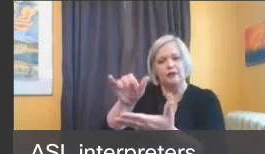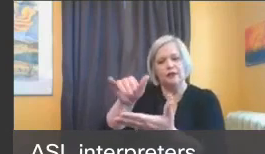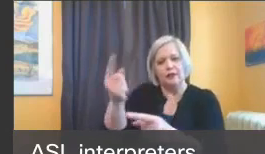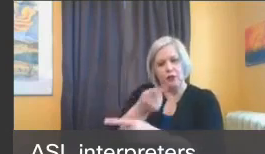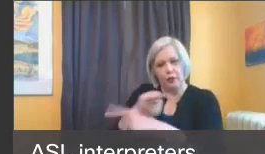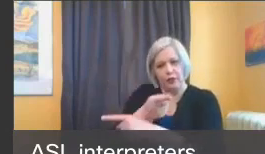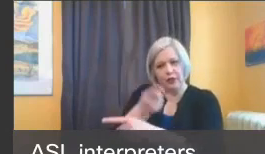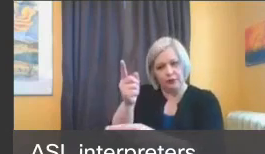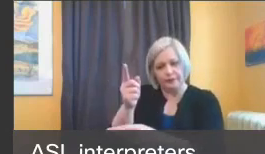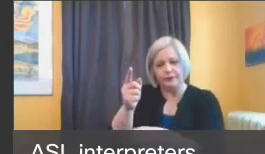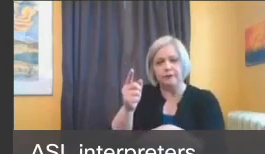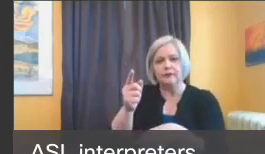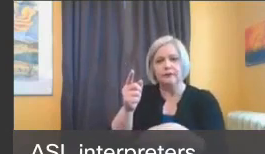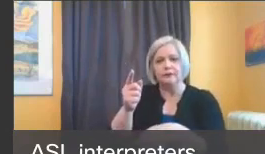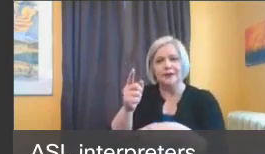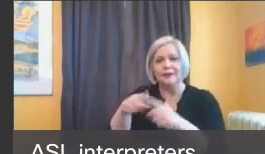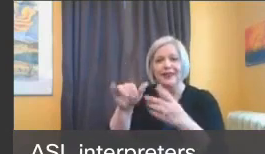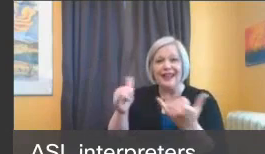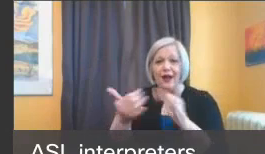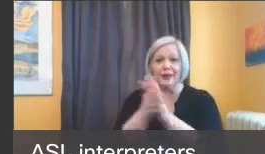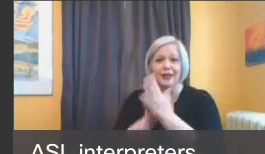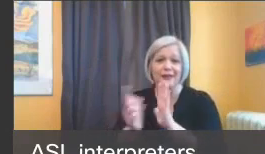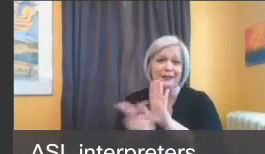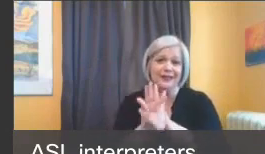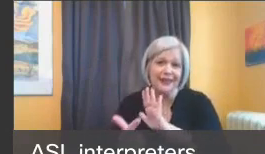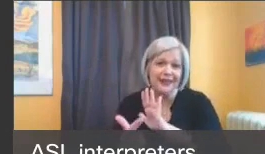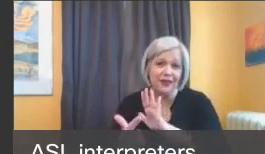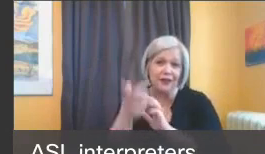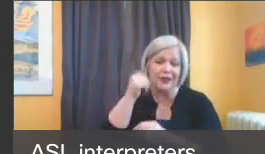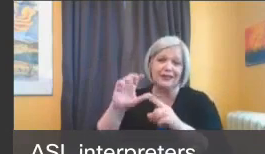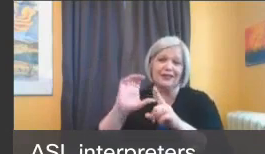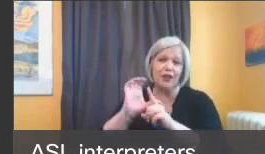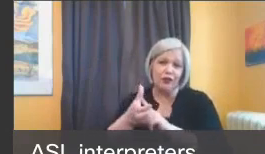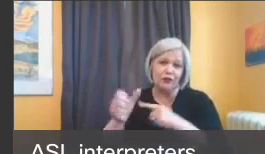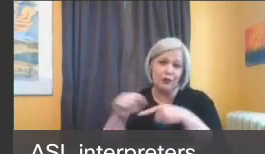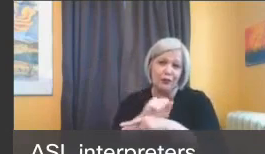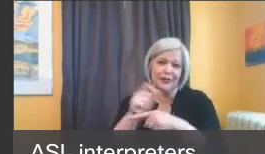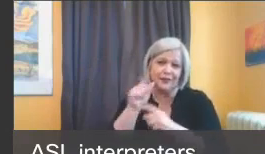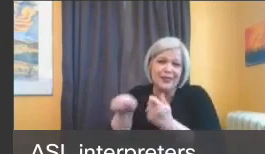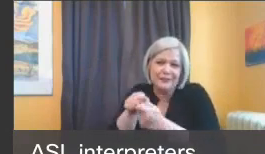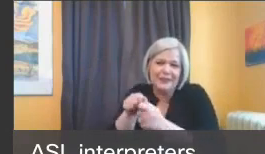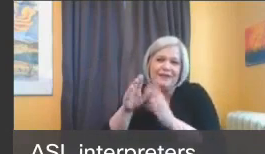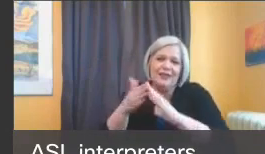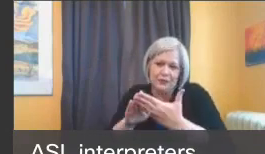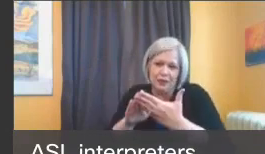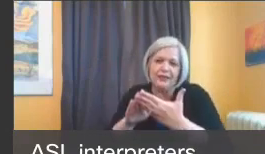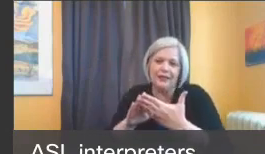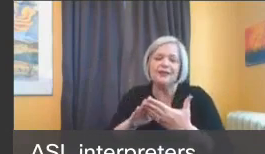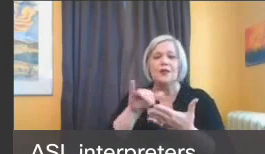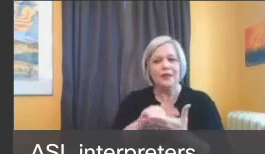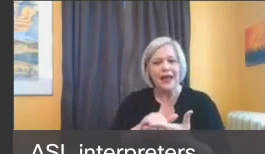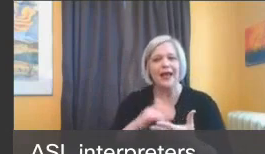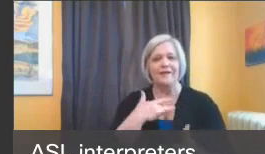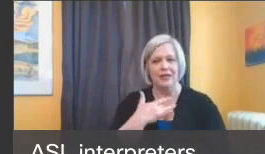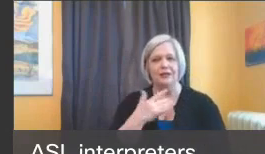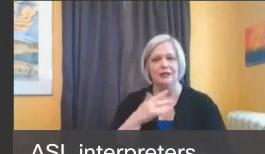make that becomes illegal because it's a cultural practice for a certain community. So it does, to me, it definitely feels like